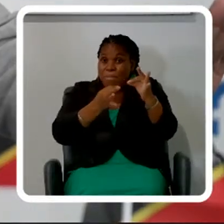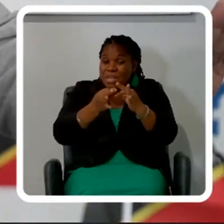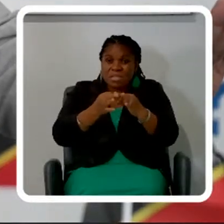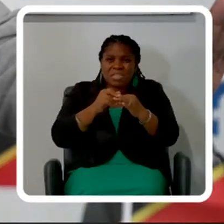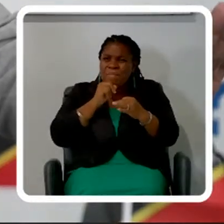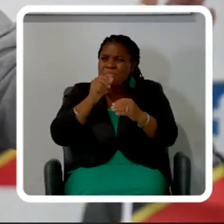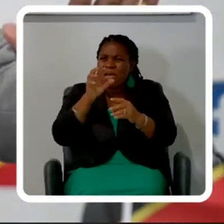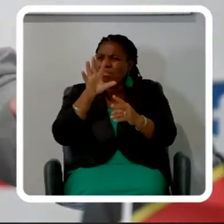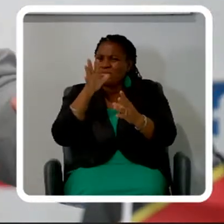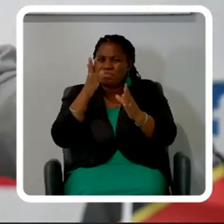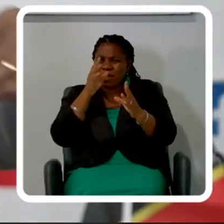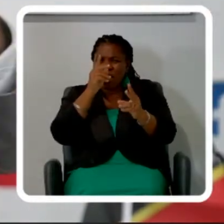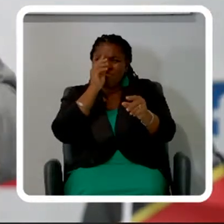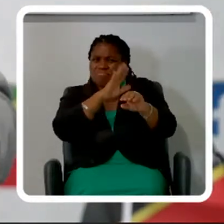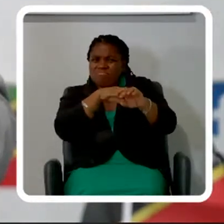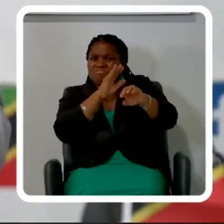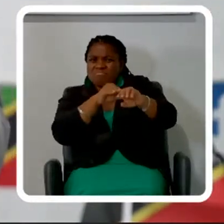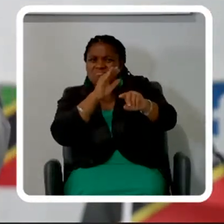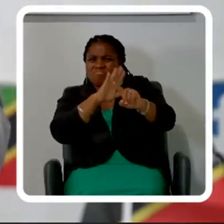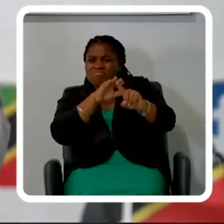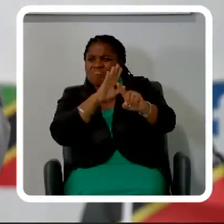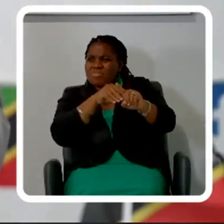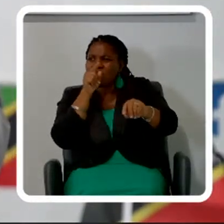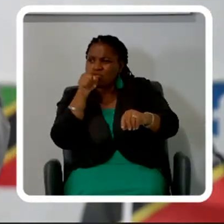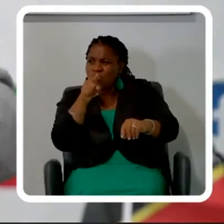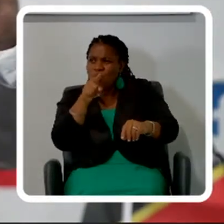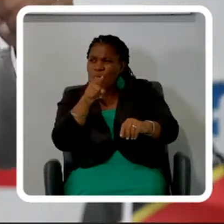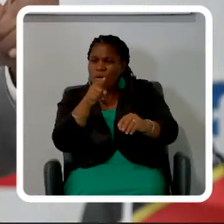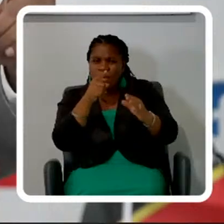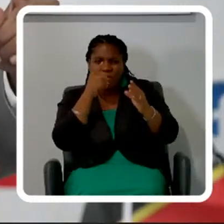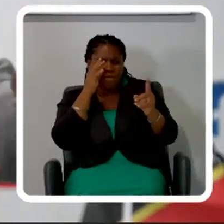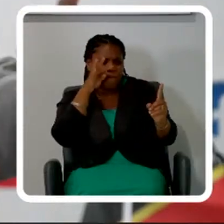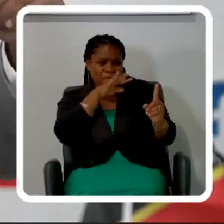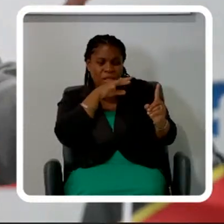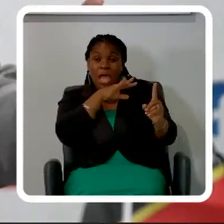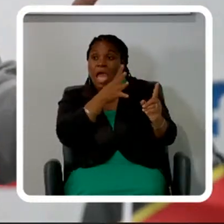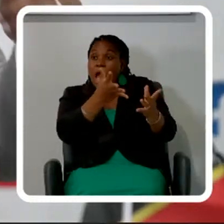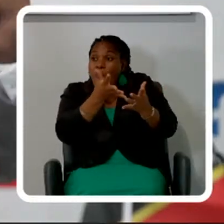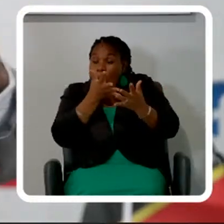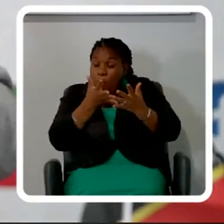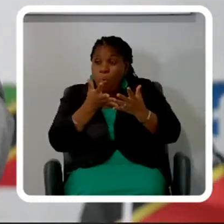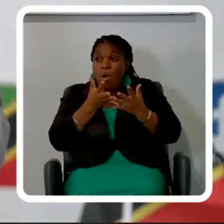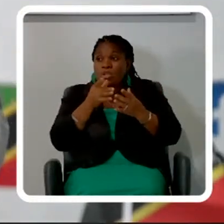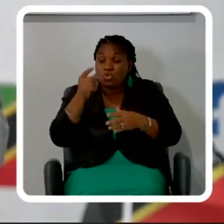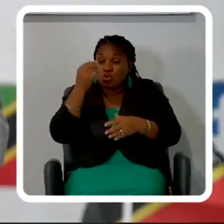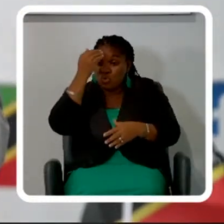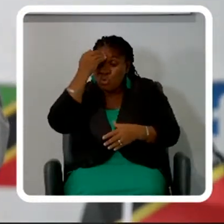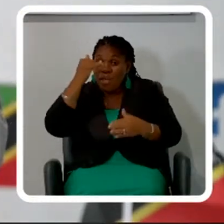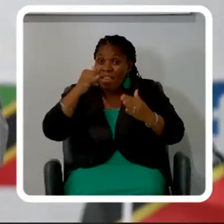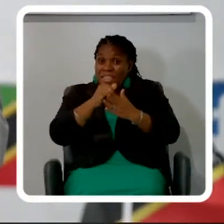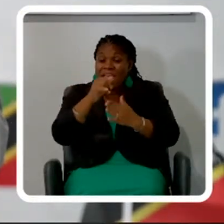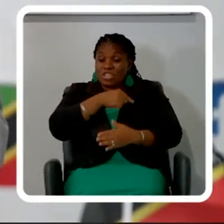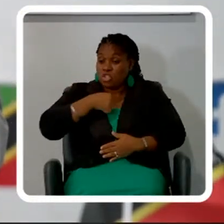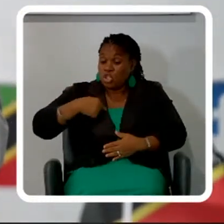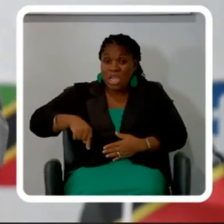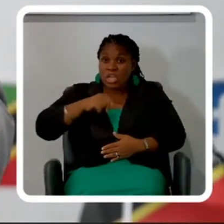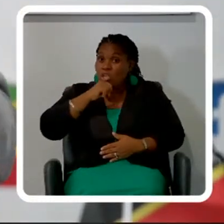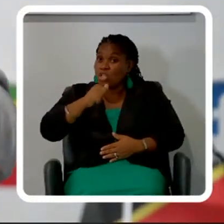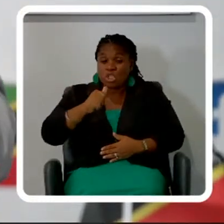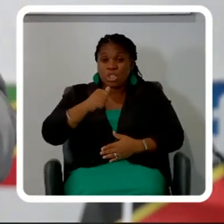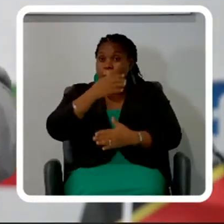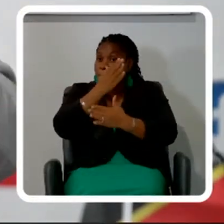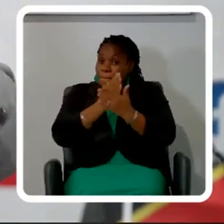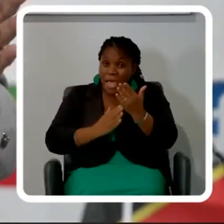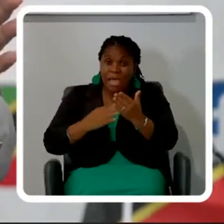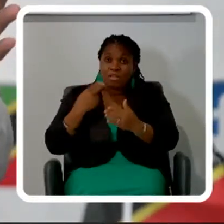picking at you. I want the world to know we don't sell citizenship. I want the world to know China does not participate in our citizenship.